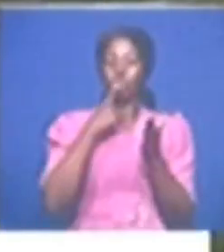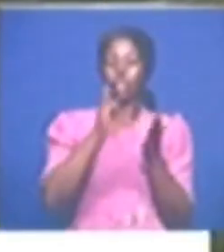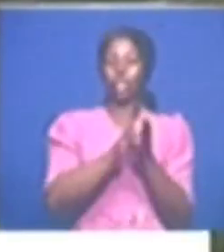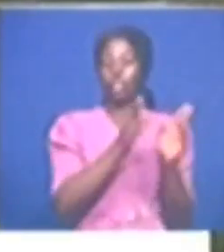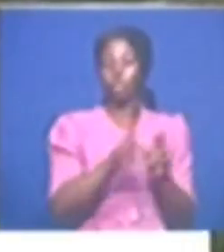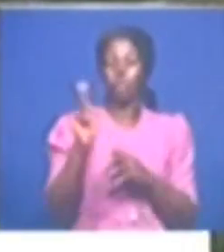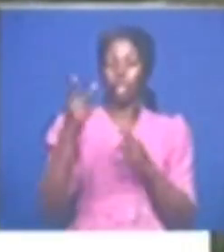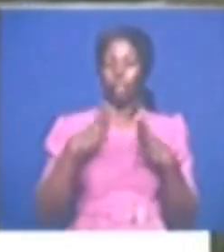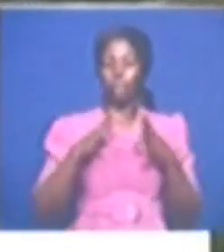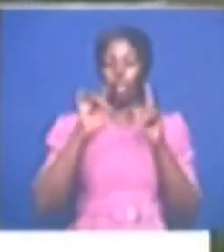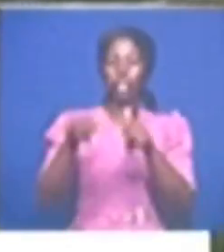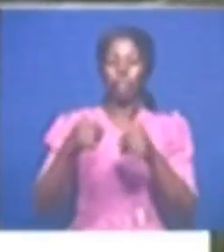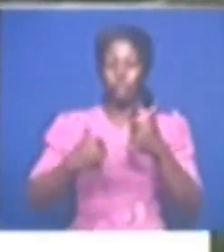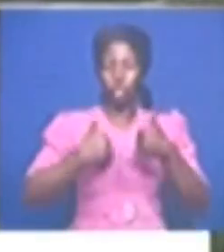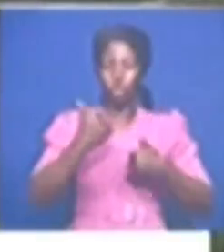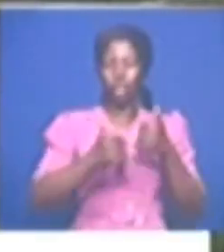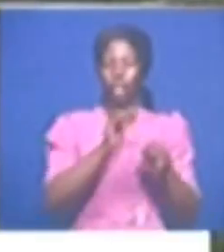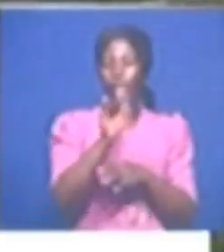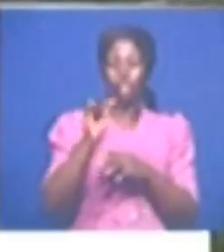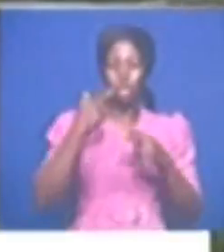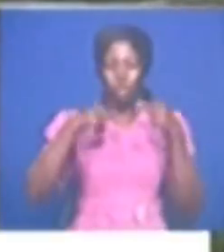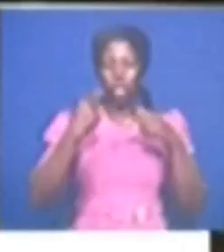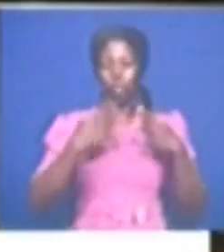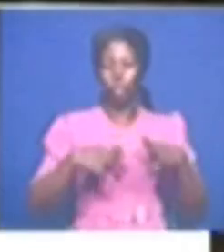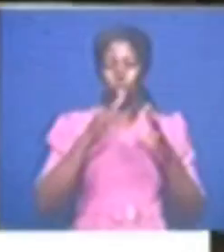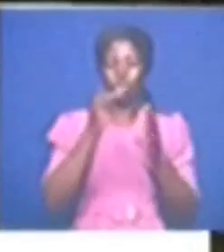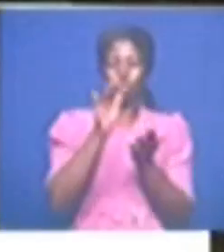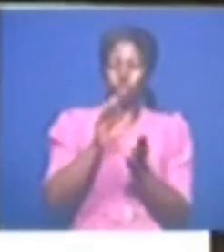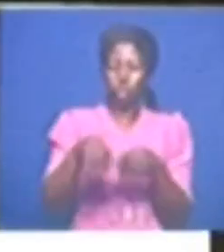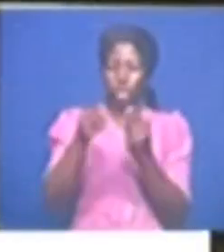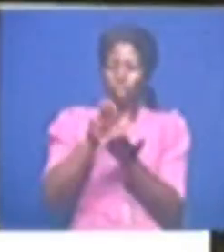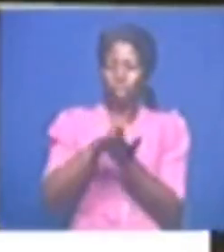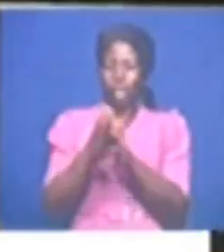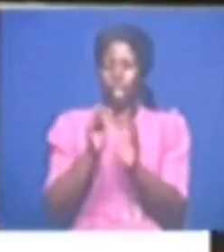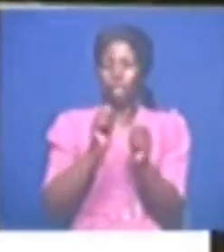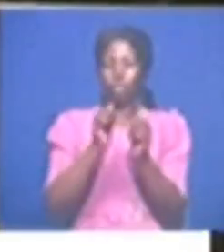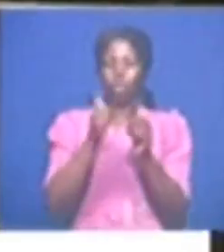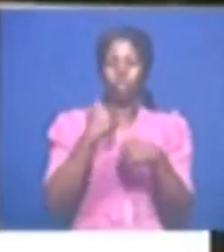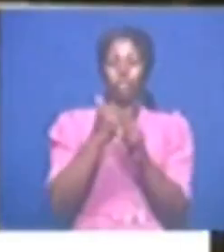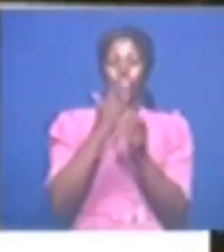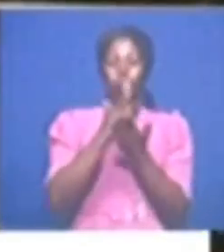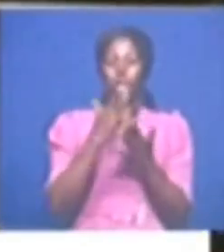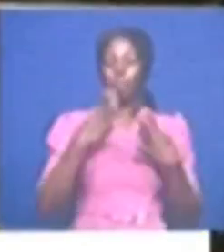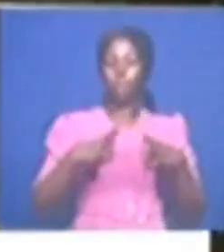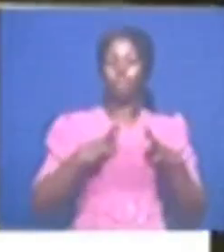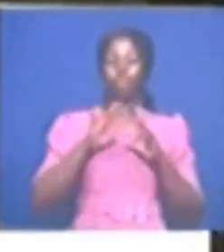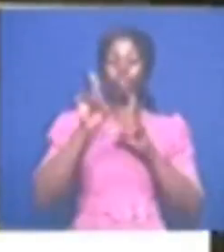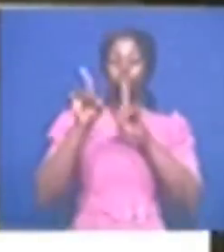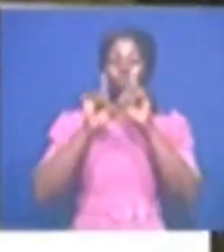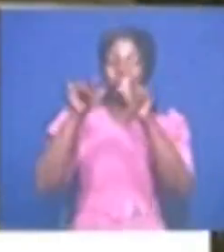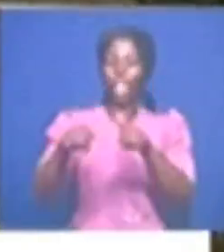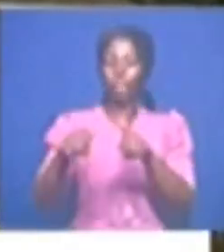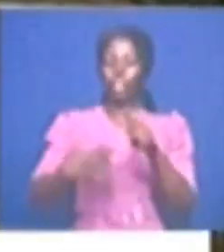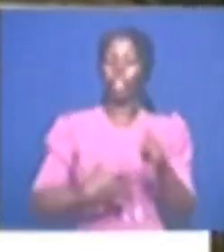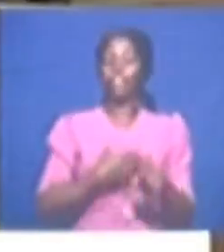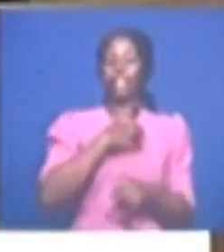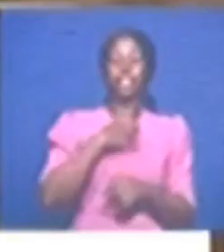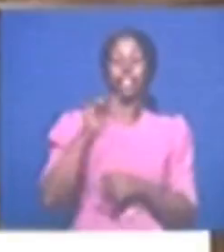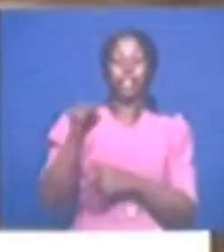on hoteliers to come up with packages that would ensure tourists keep visiting the Mara all year round instead of the current biannual high